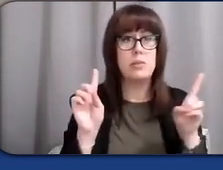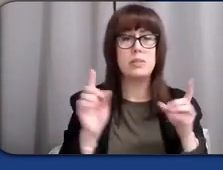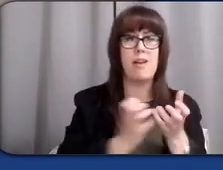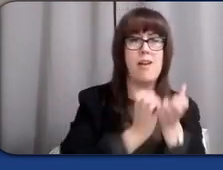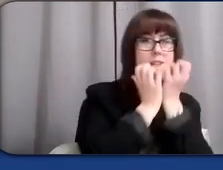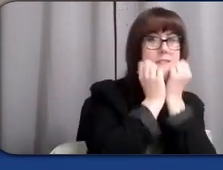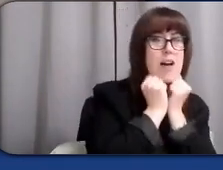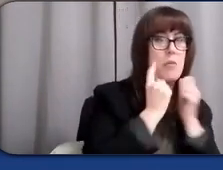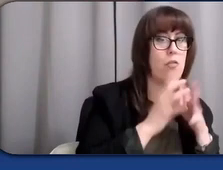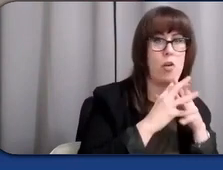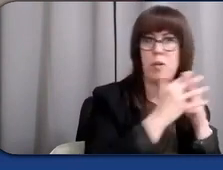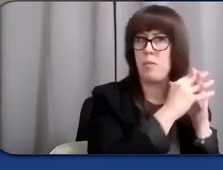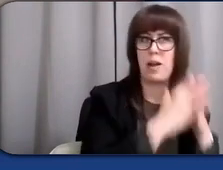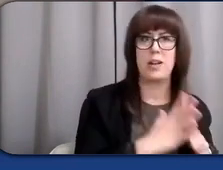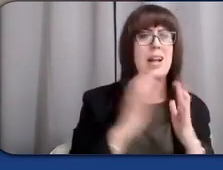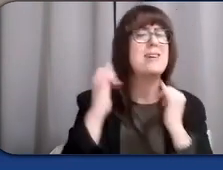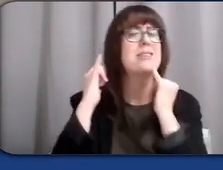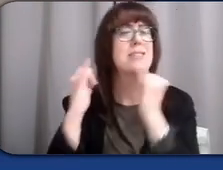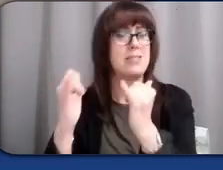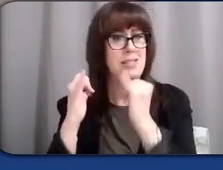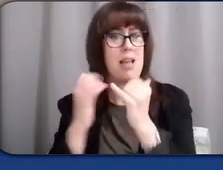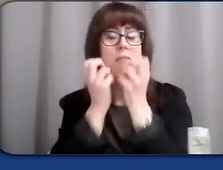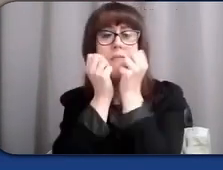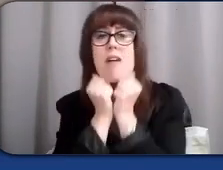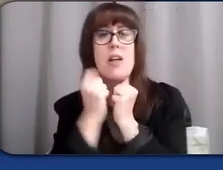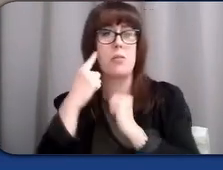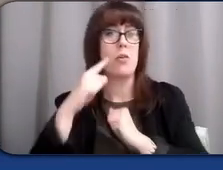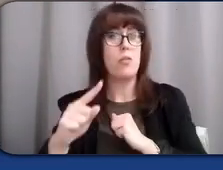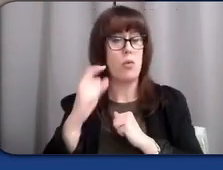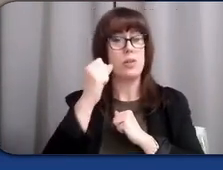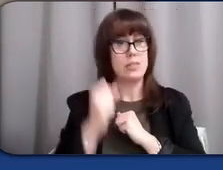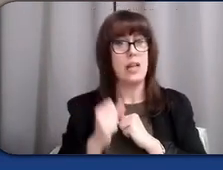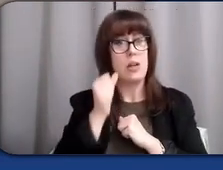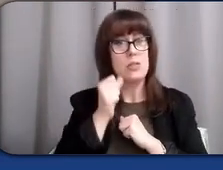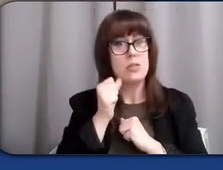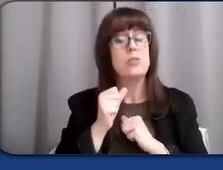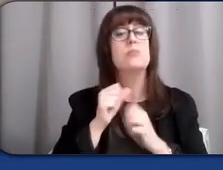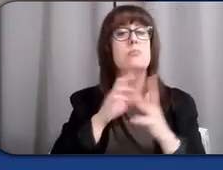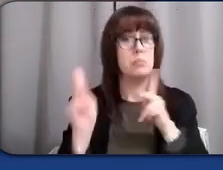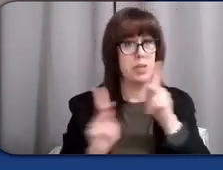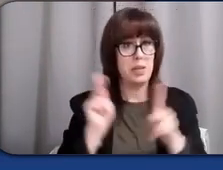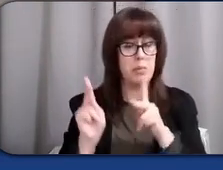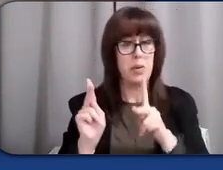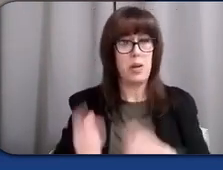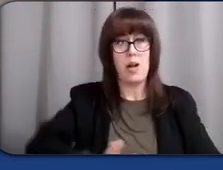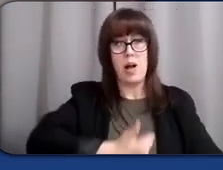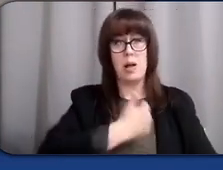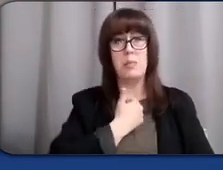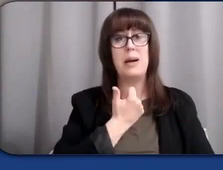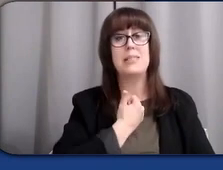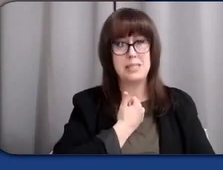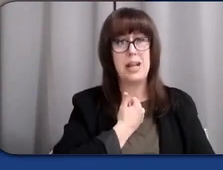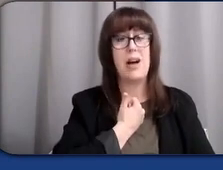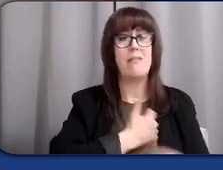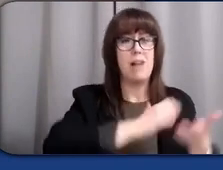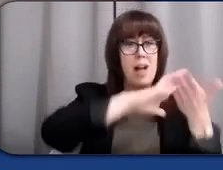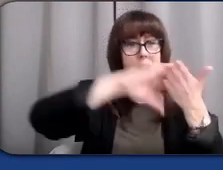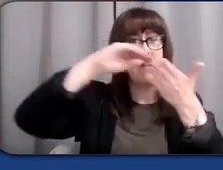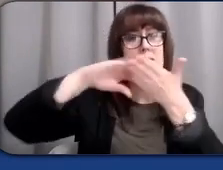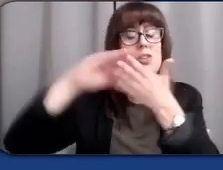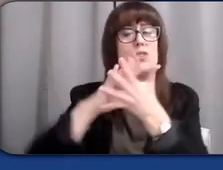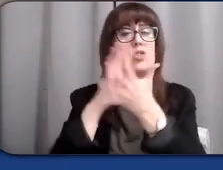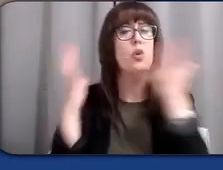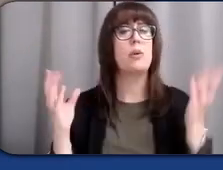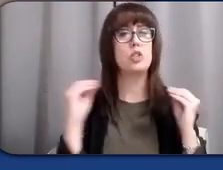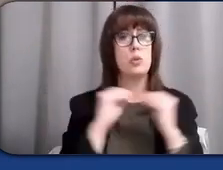for the Americans as it is to our partners, such as the South Sudanese people. I myself have always learned so much